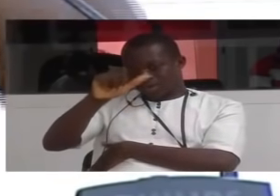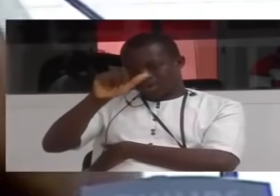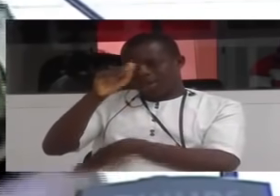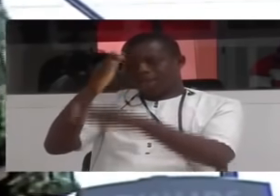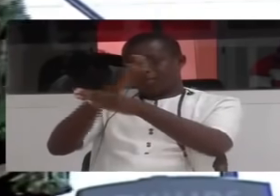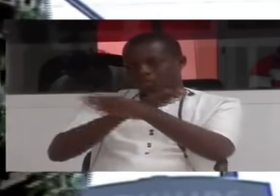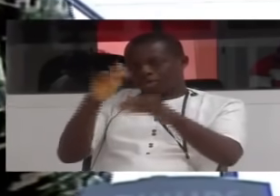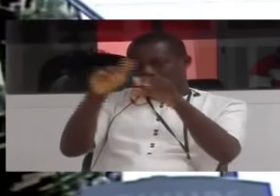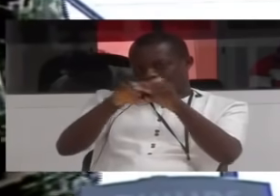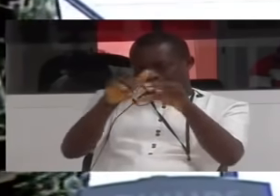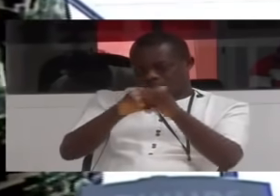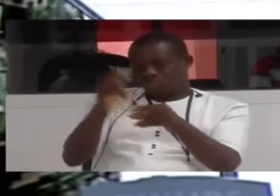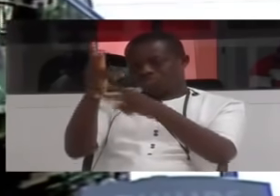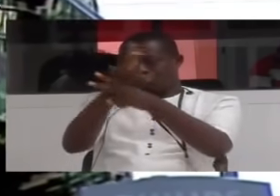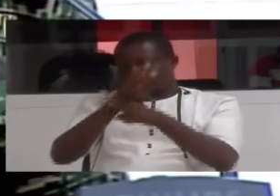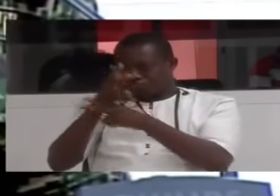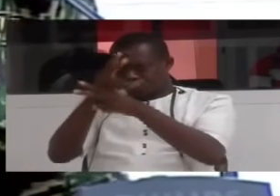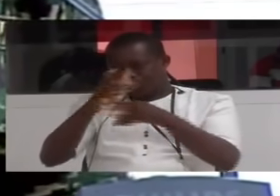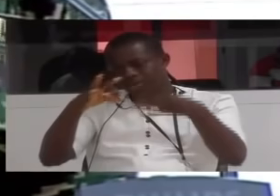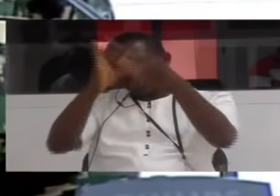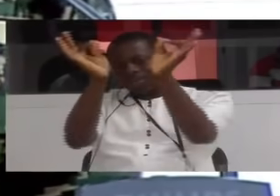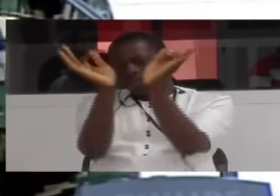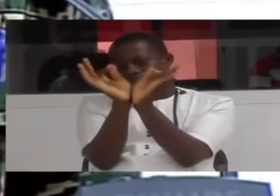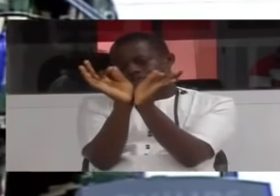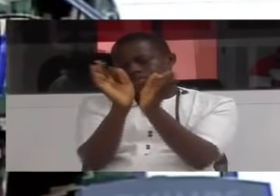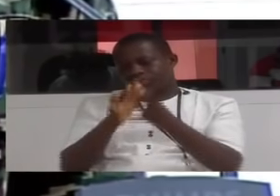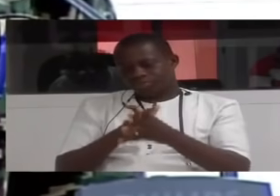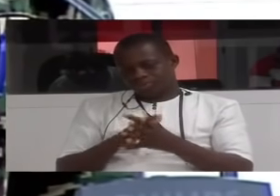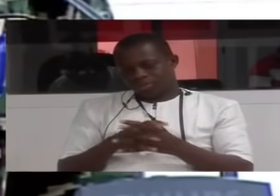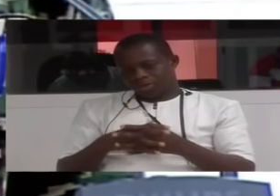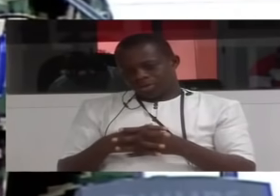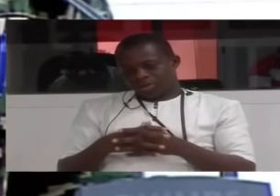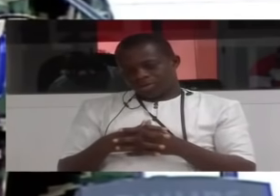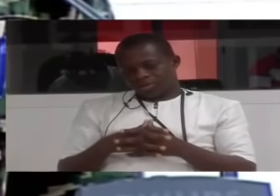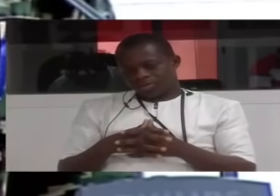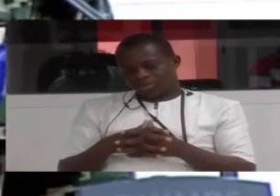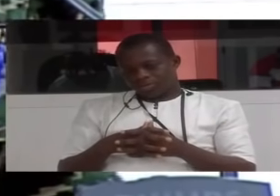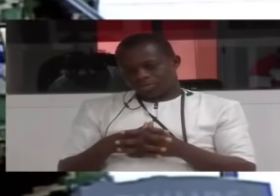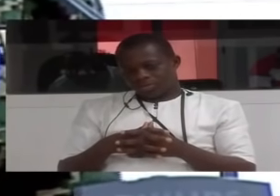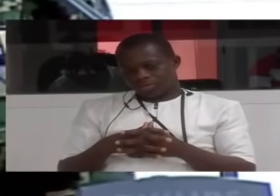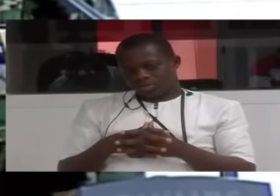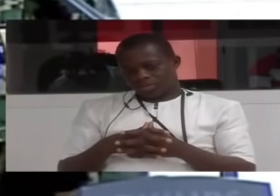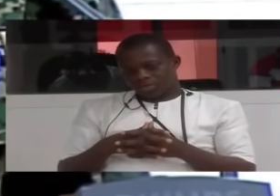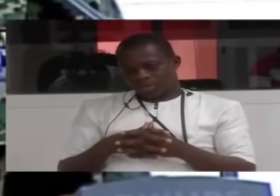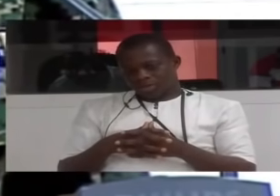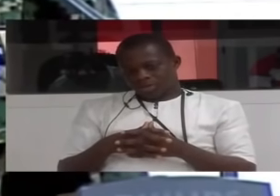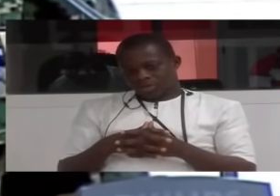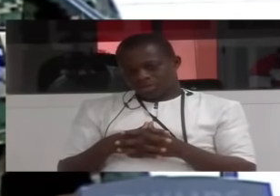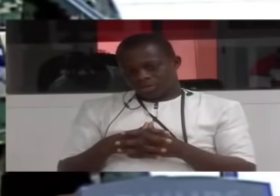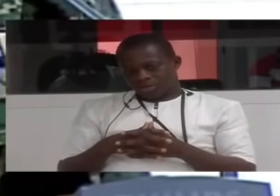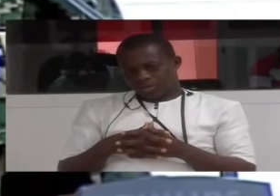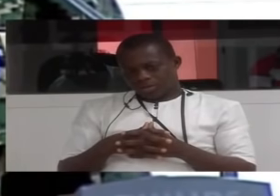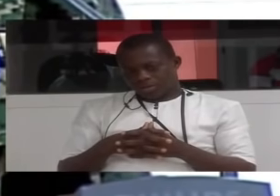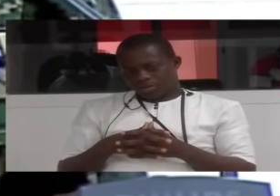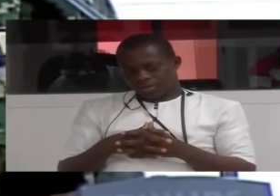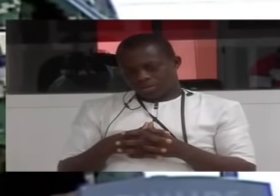bala may duga ci patrol team. But prior to that I had participated in two operations which was the killing of the Ghanaians and Haruna